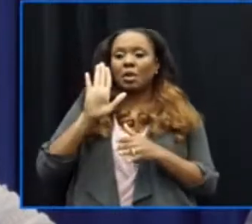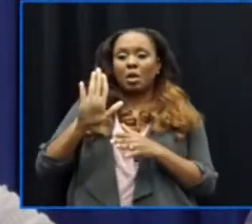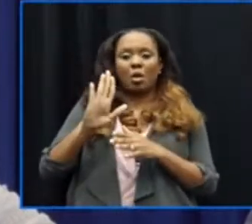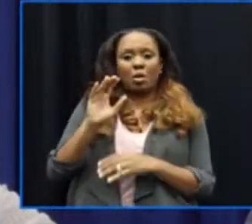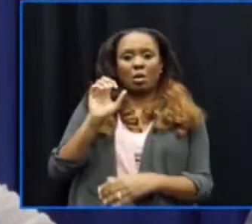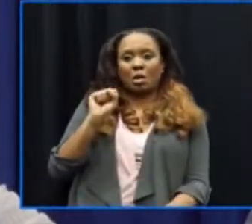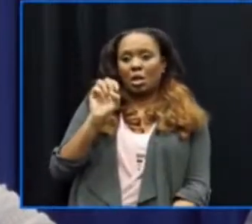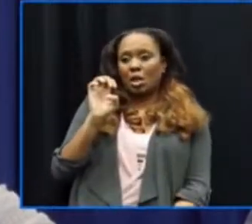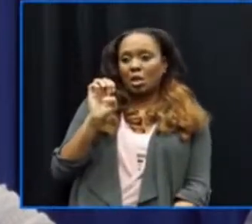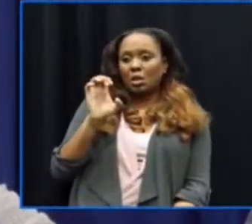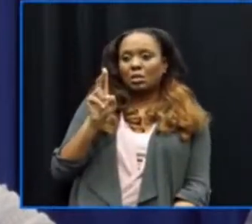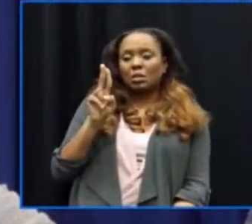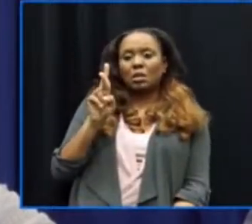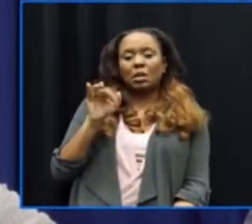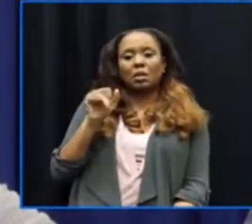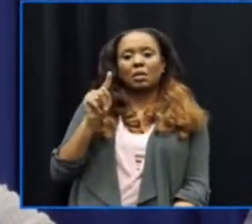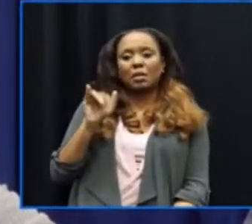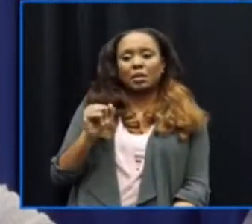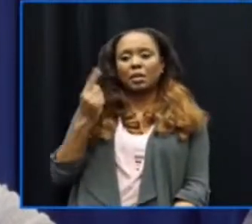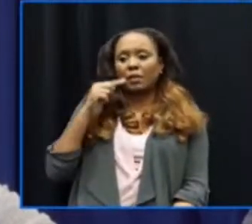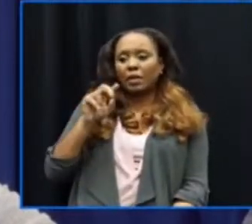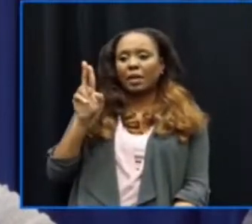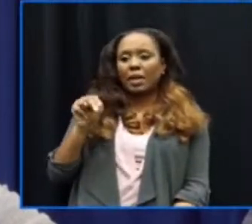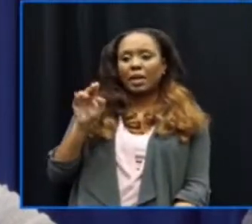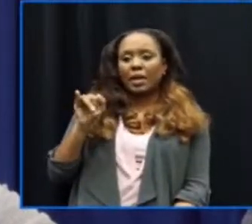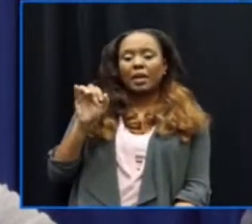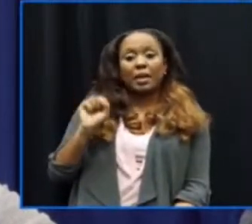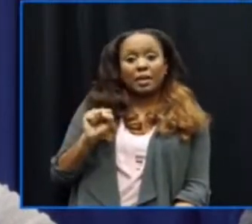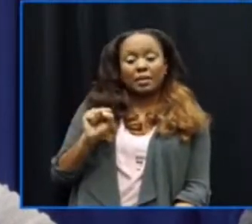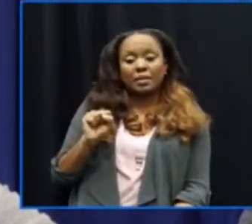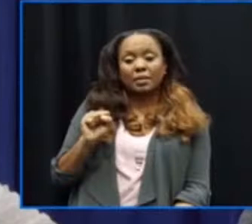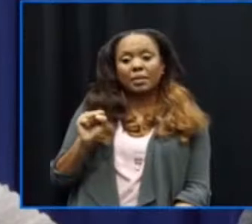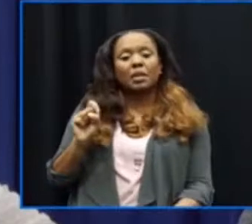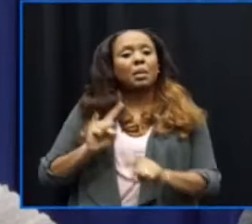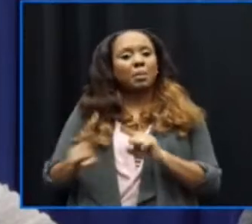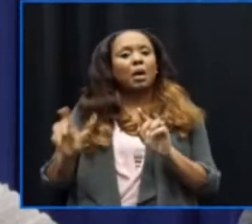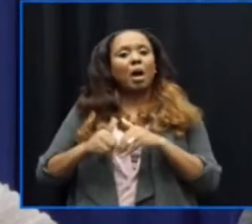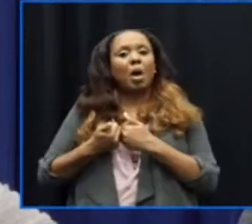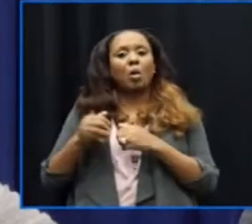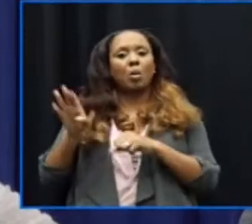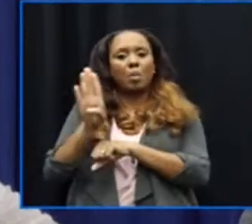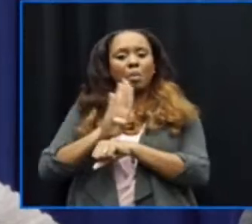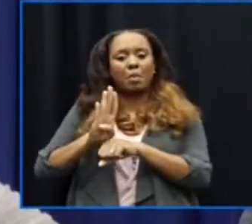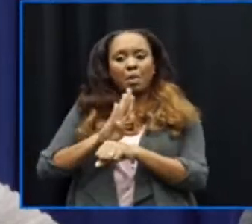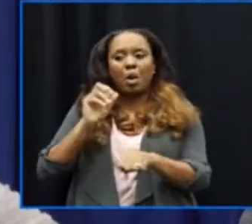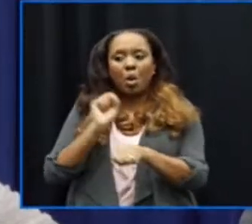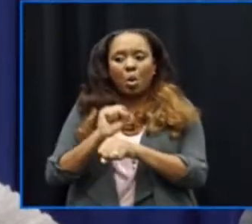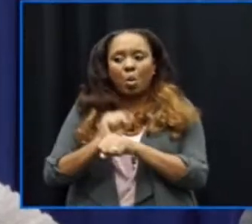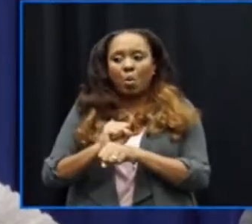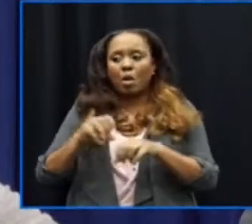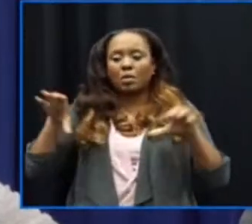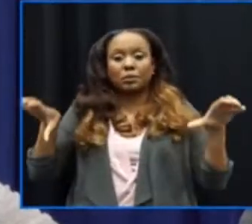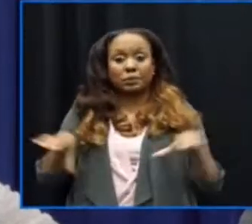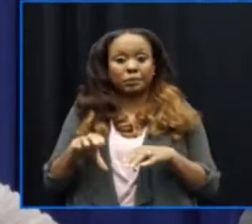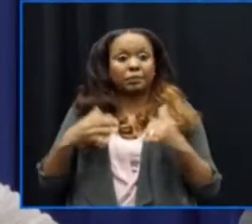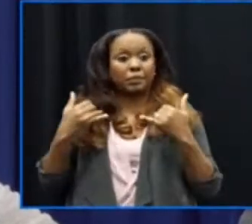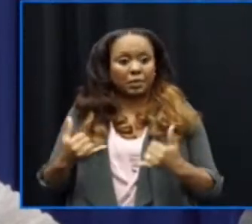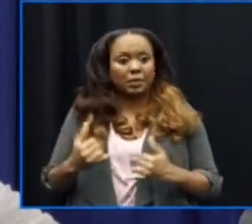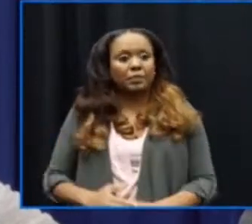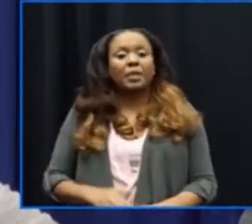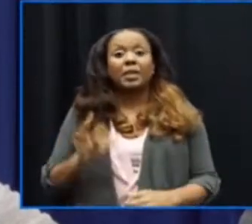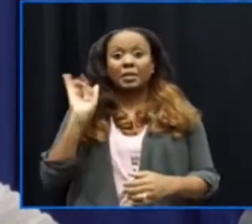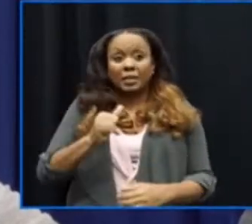just of the national insurance scheme, but of the state of Barbados. And therefore, this discussion is